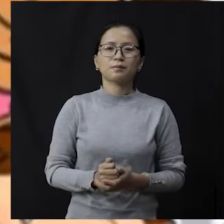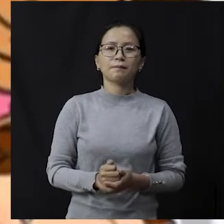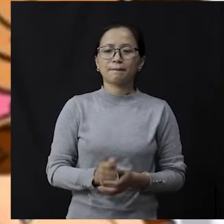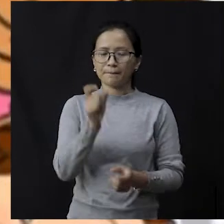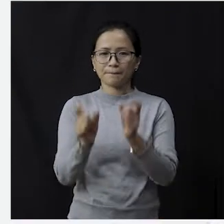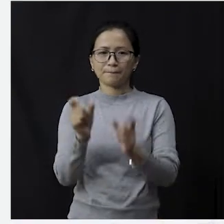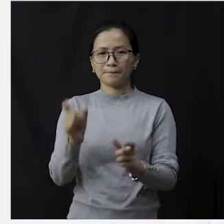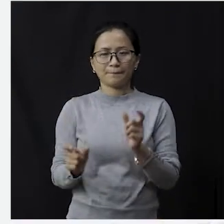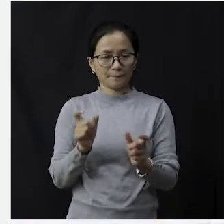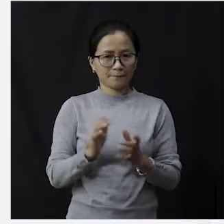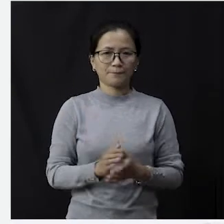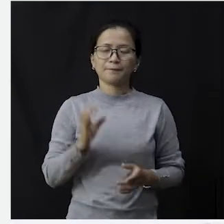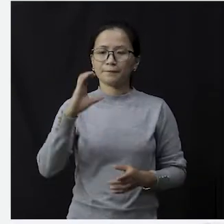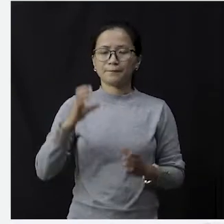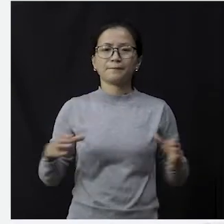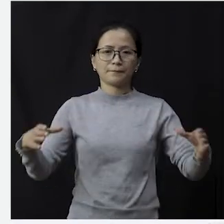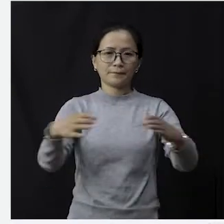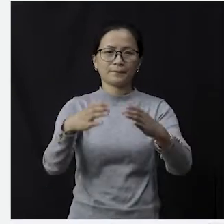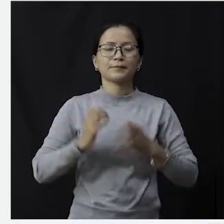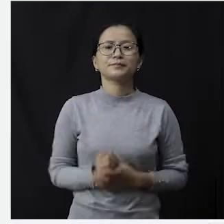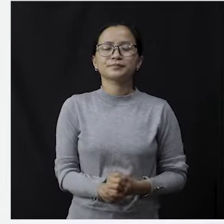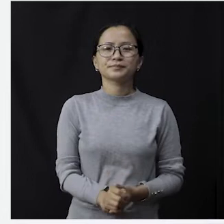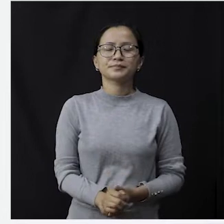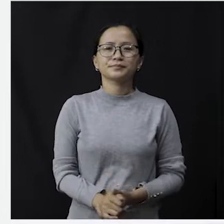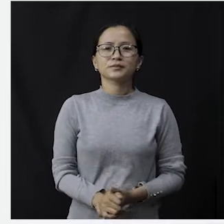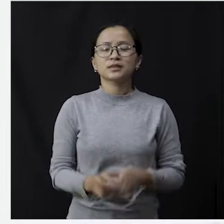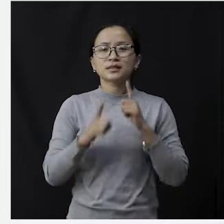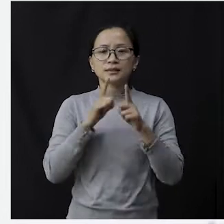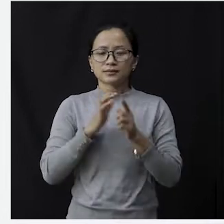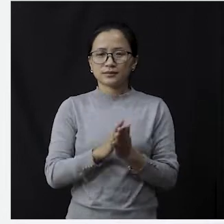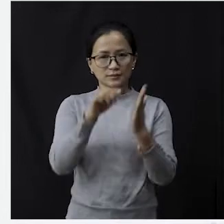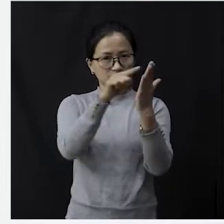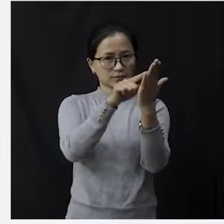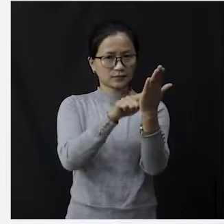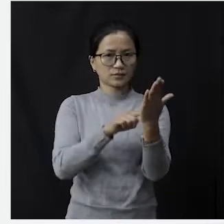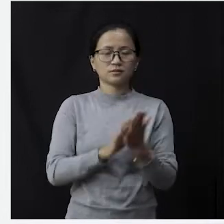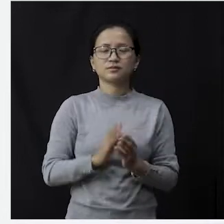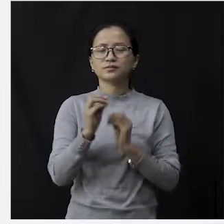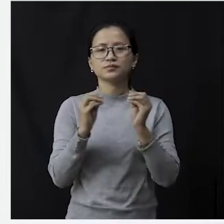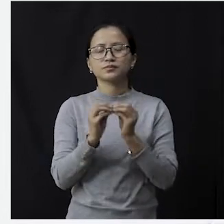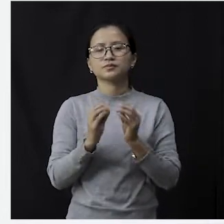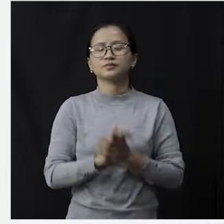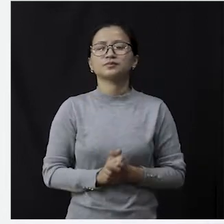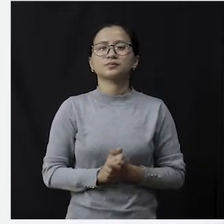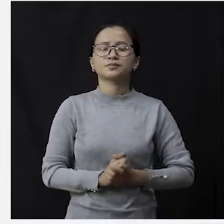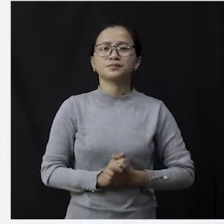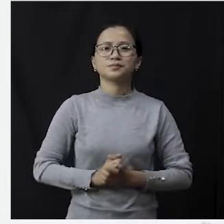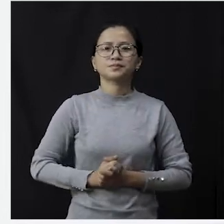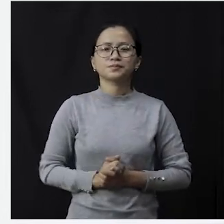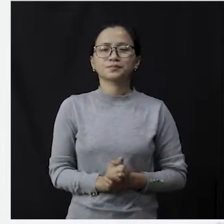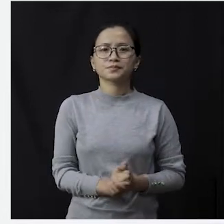in the community. So let us discuss in details about the community